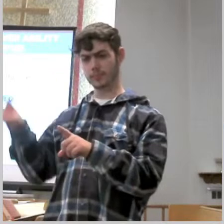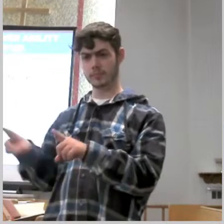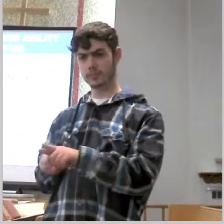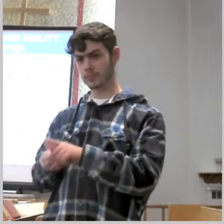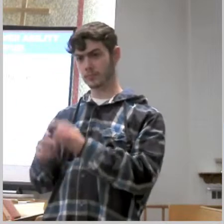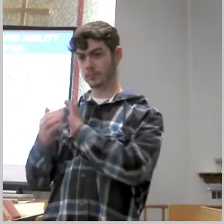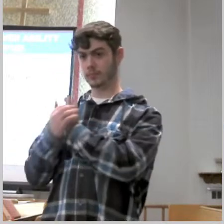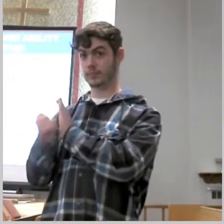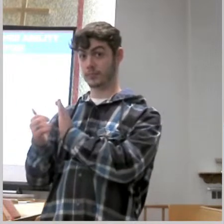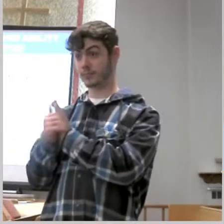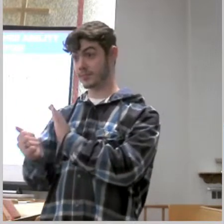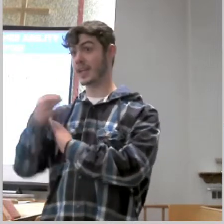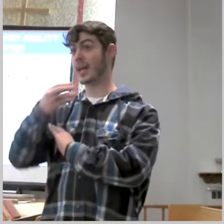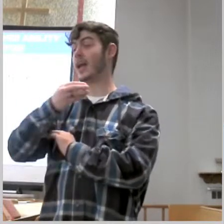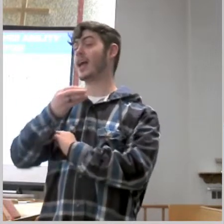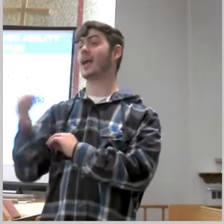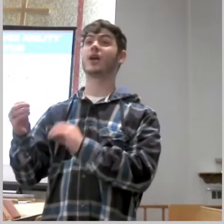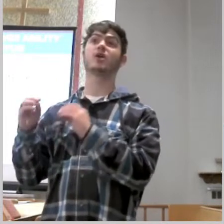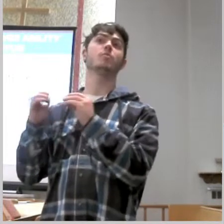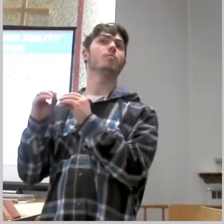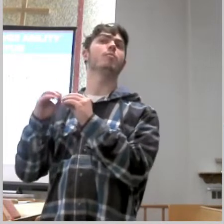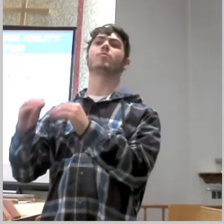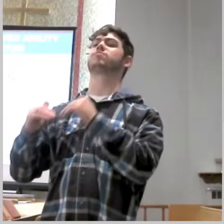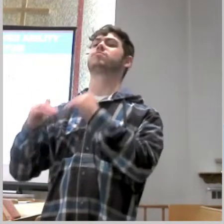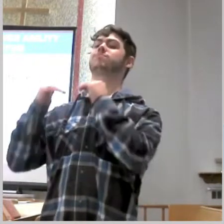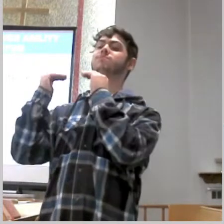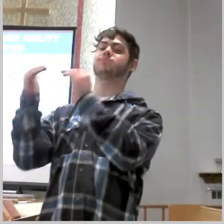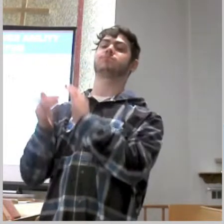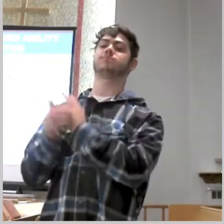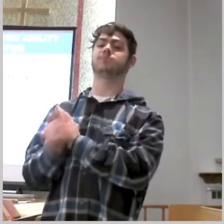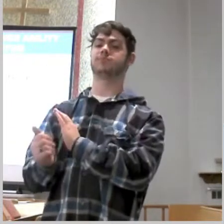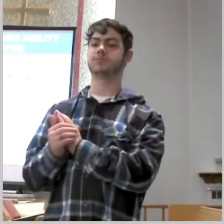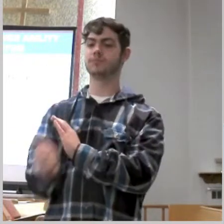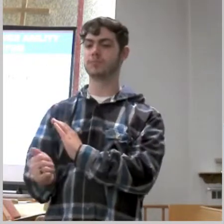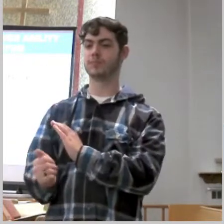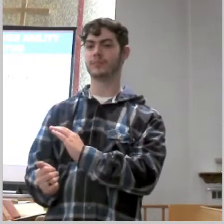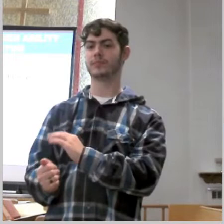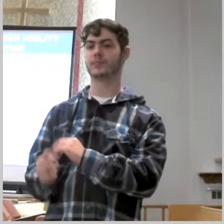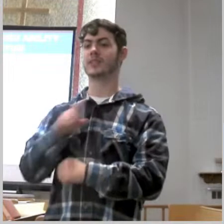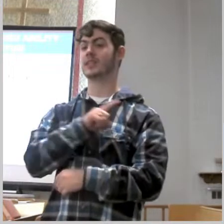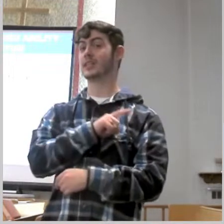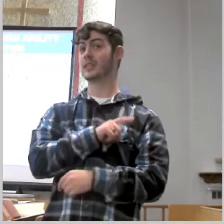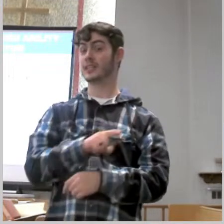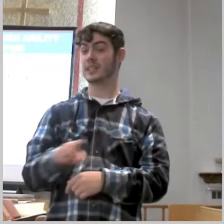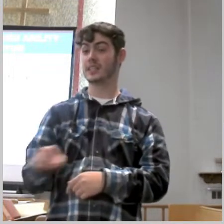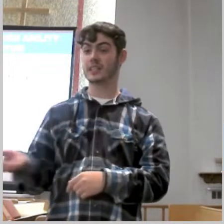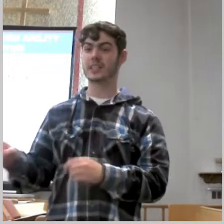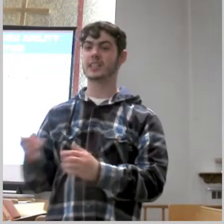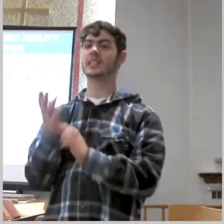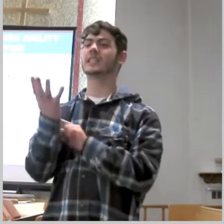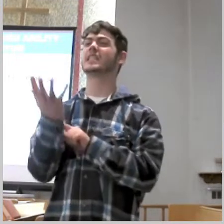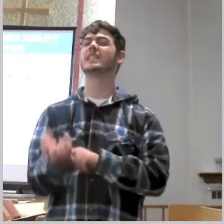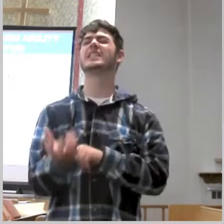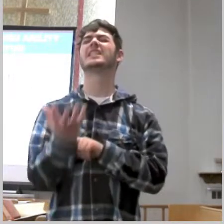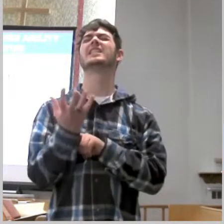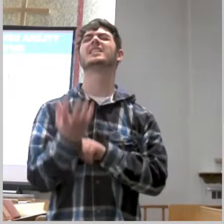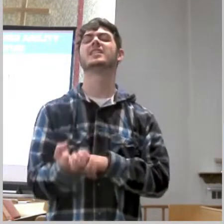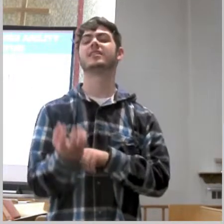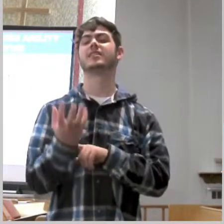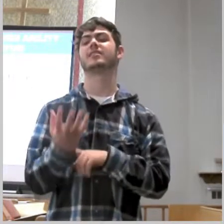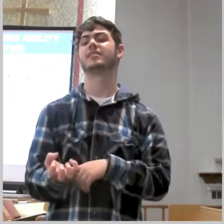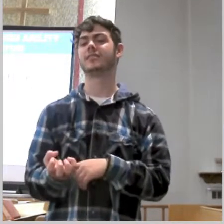ability, even beyond their ability, of their own accord, they begged us earnestly for